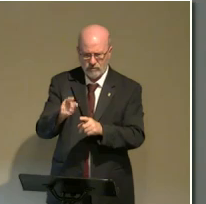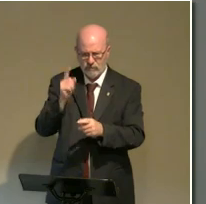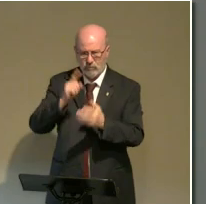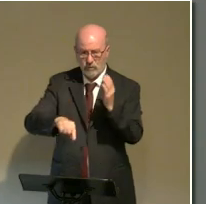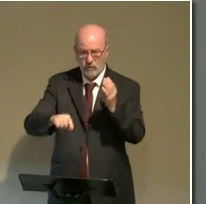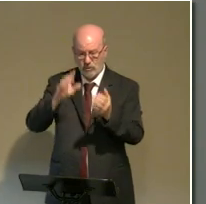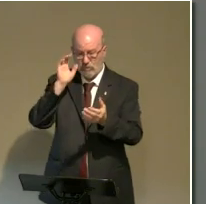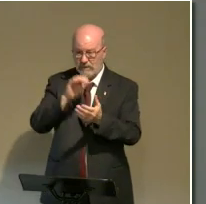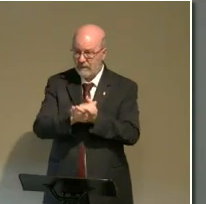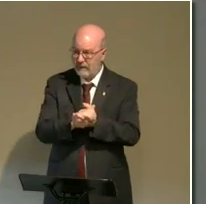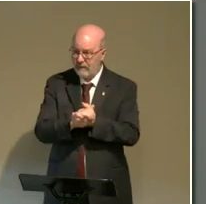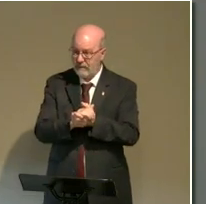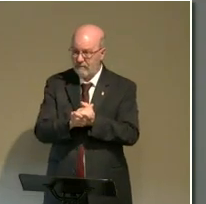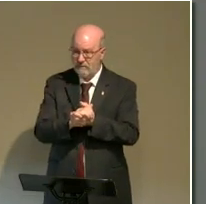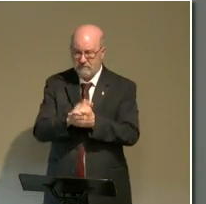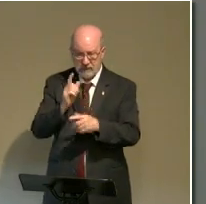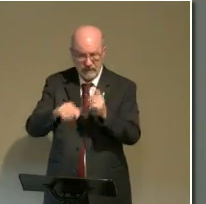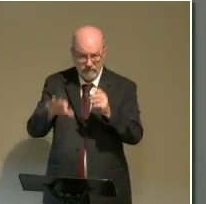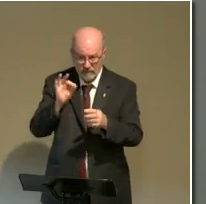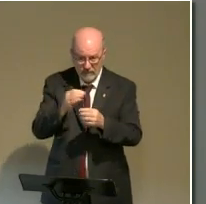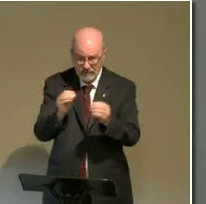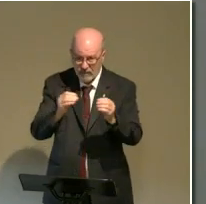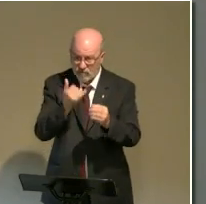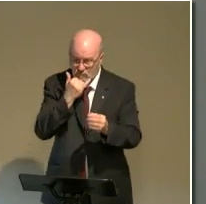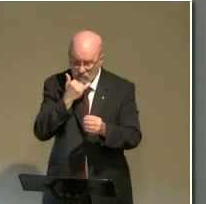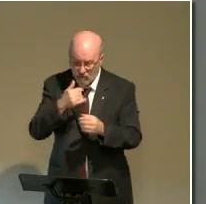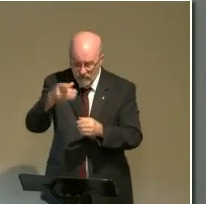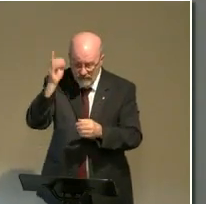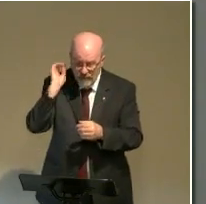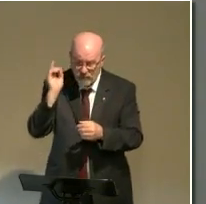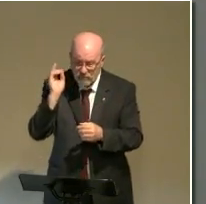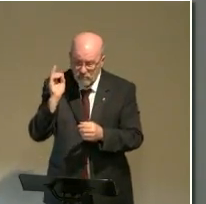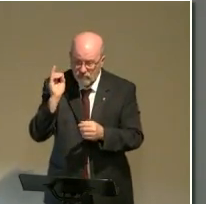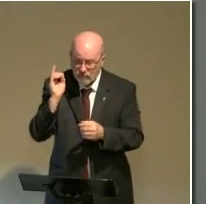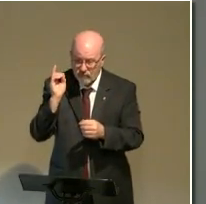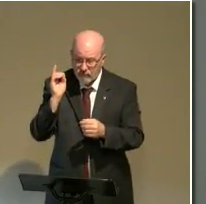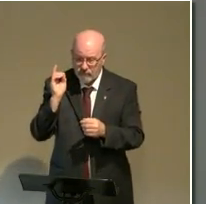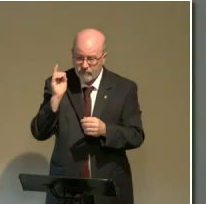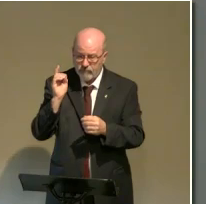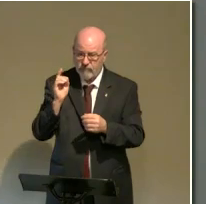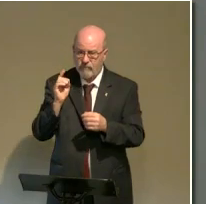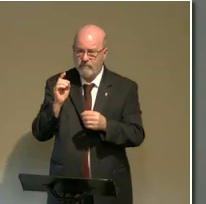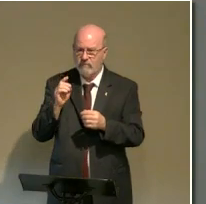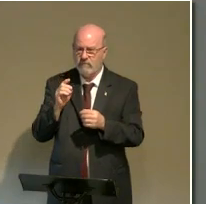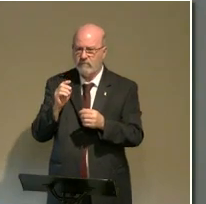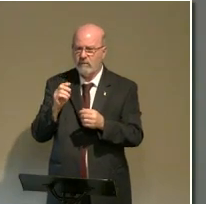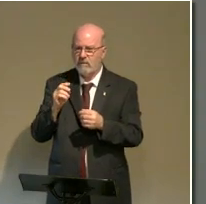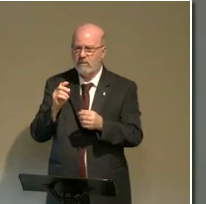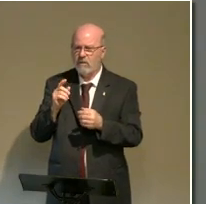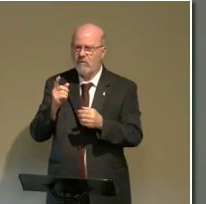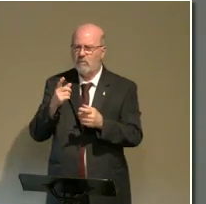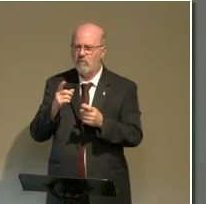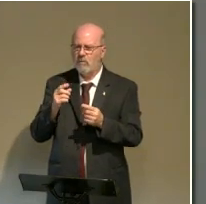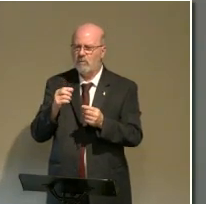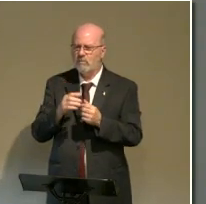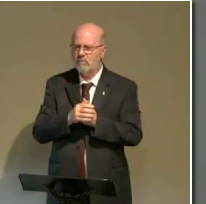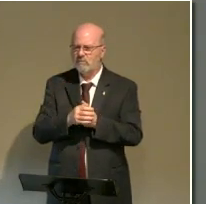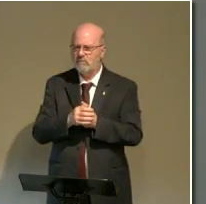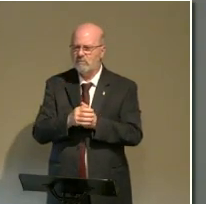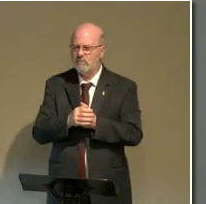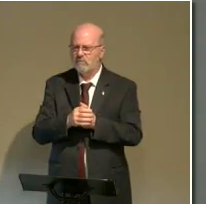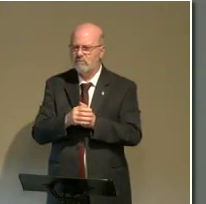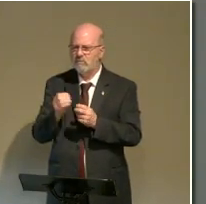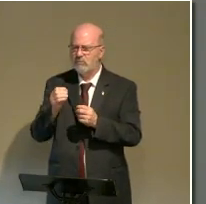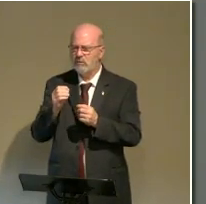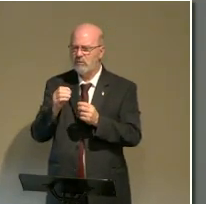you believe? So they can't find anything wrong with Daniel. So they'll say, you know what we're going to do? We're going